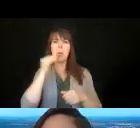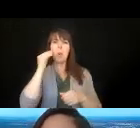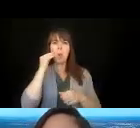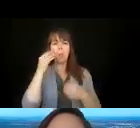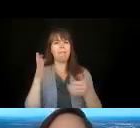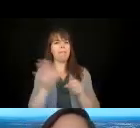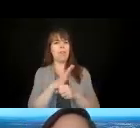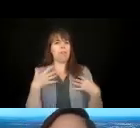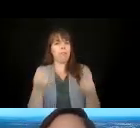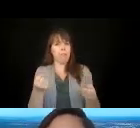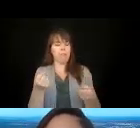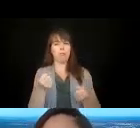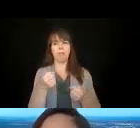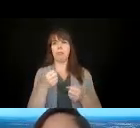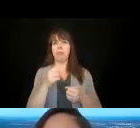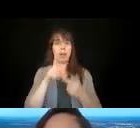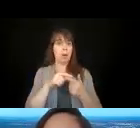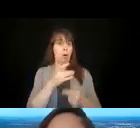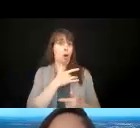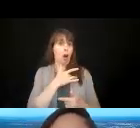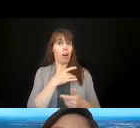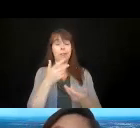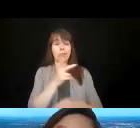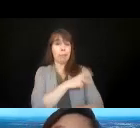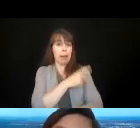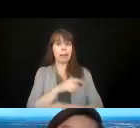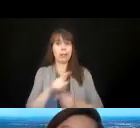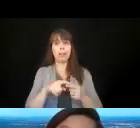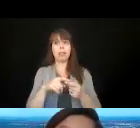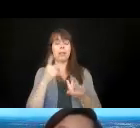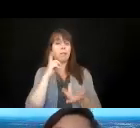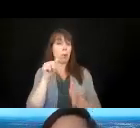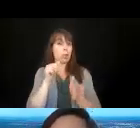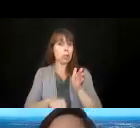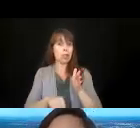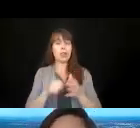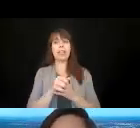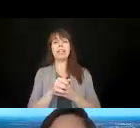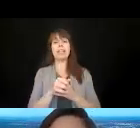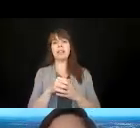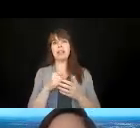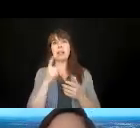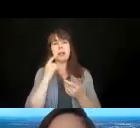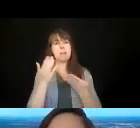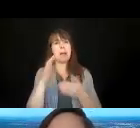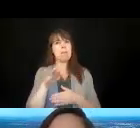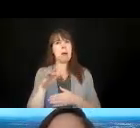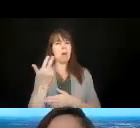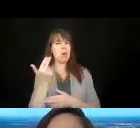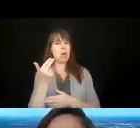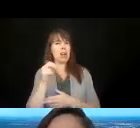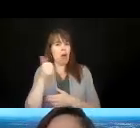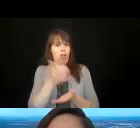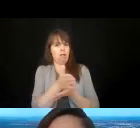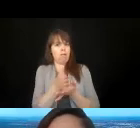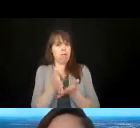with our heart failure patients, as well as our surgical colleagues for an ileostomy at home patients. And there are probably about 13 other